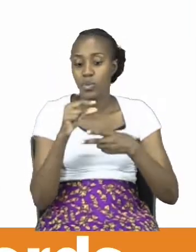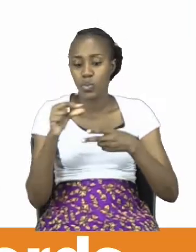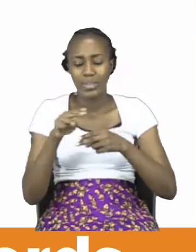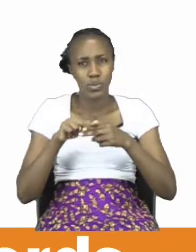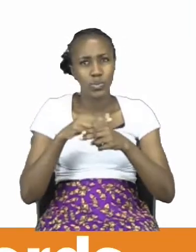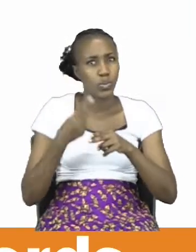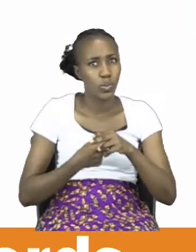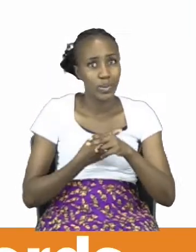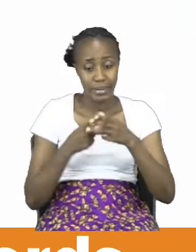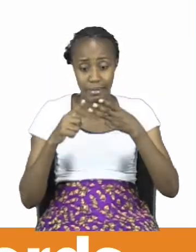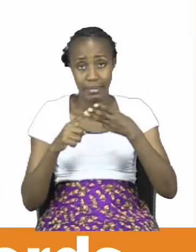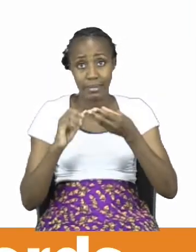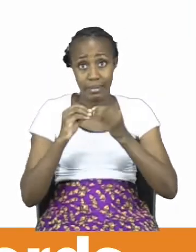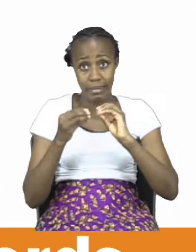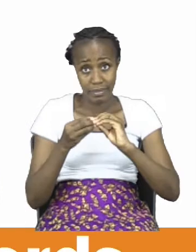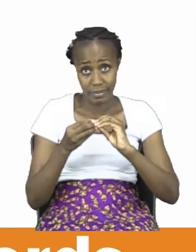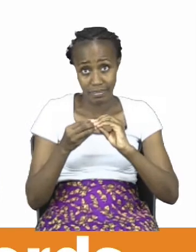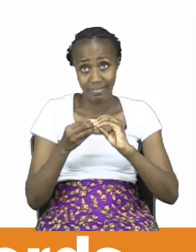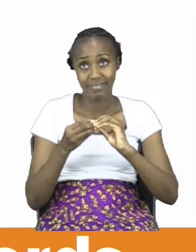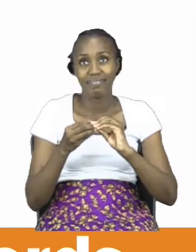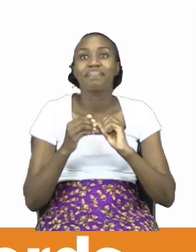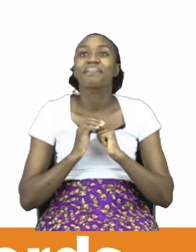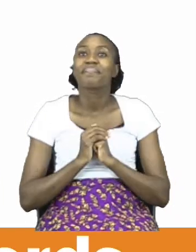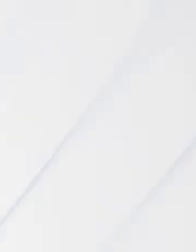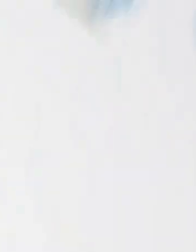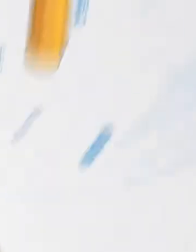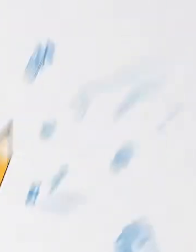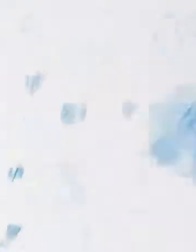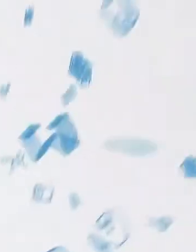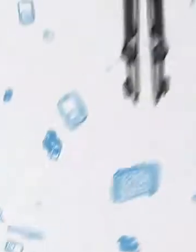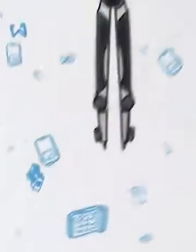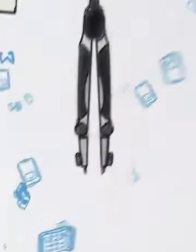words, number concept development.